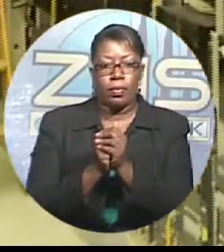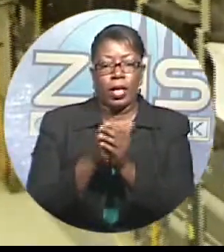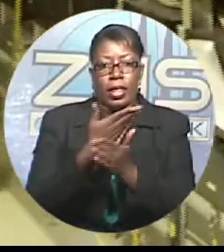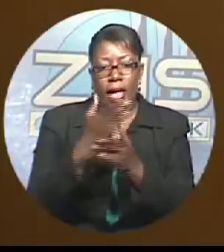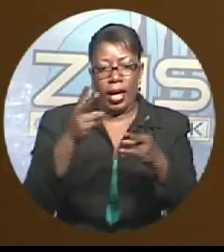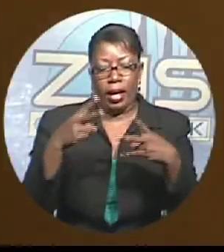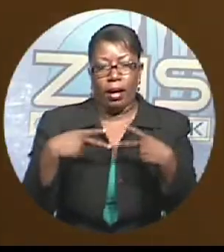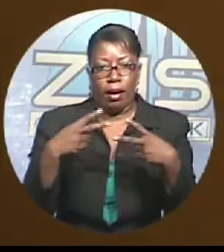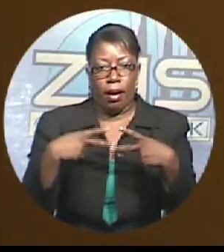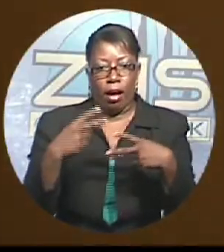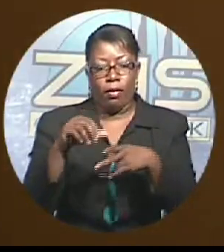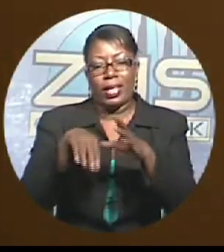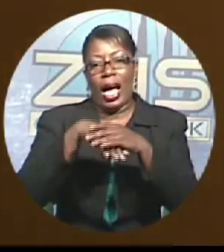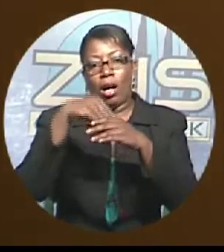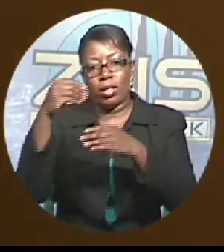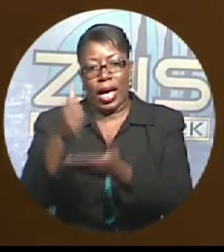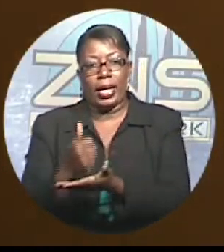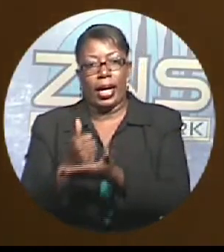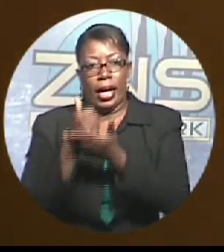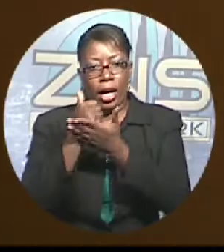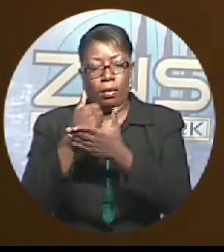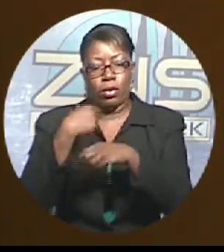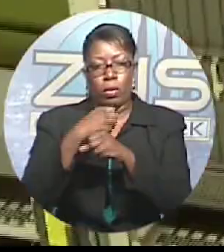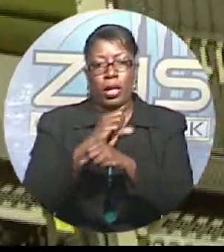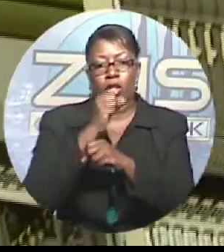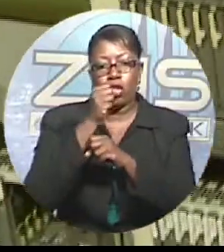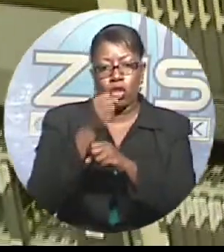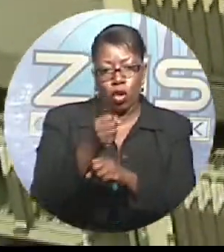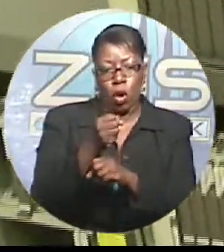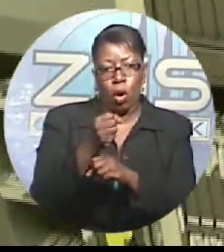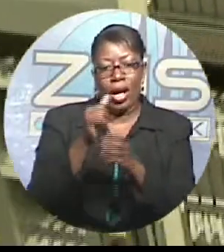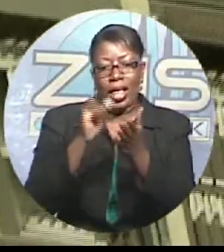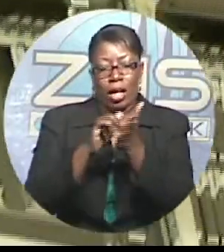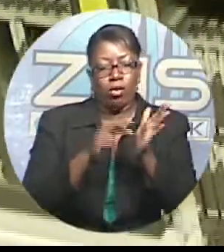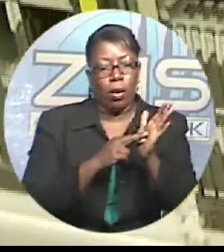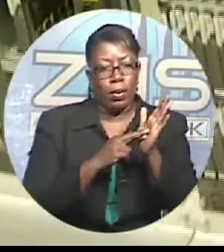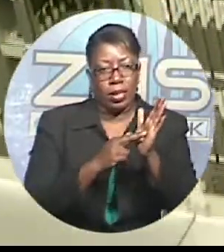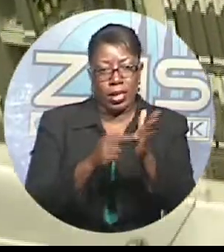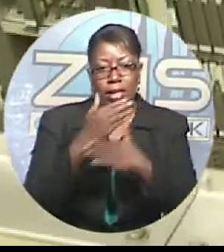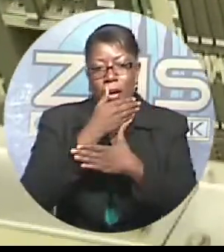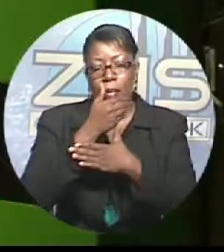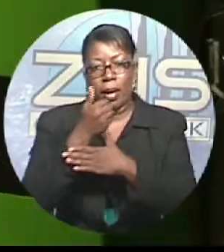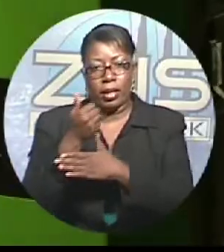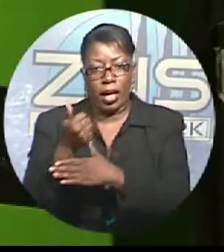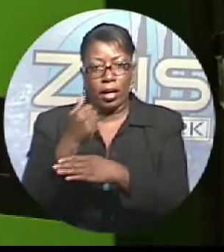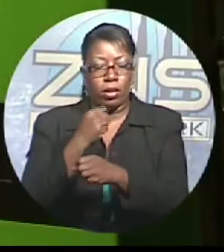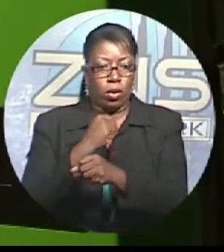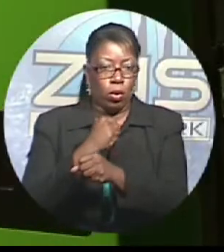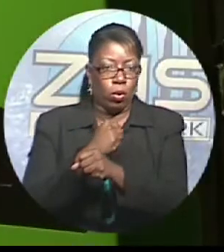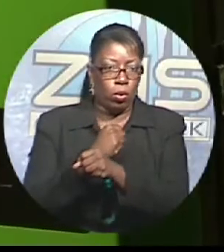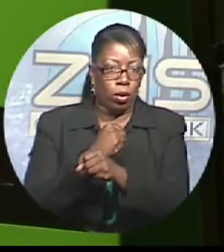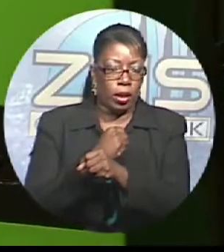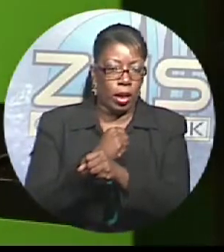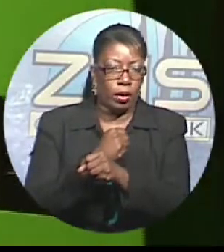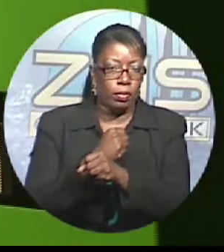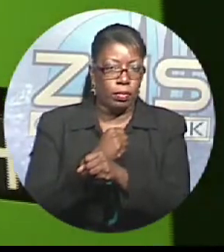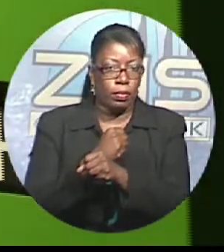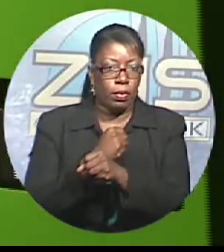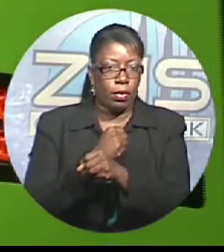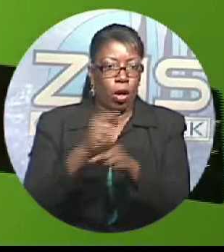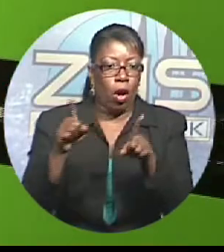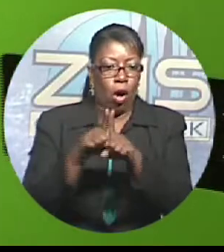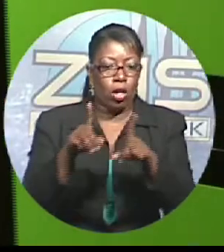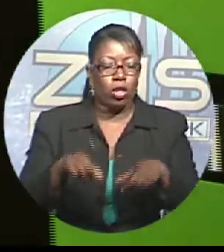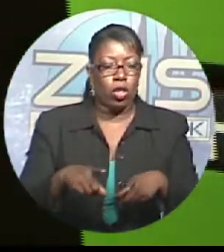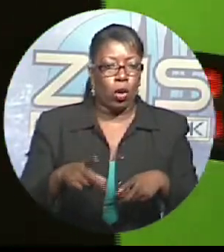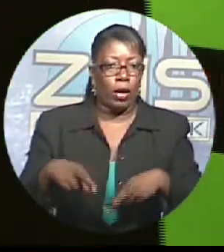will look at the network from end to end to make sure that it represents a best-in-class operator. They will also present final recommendations on how